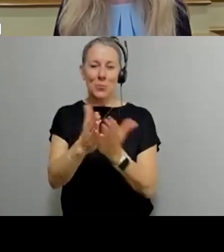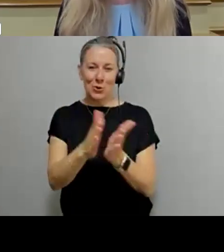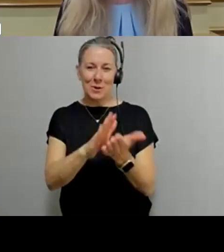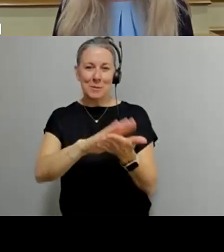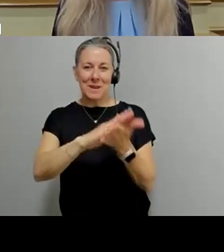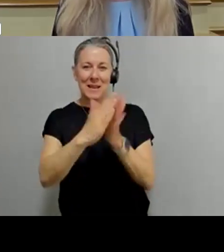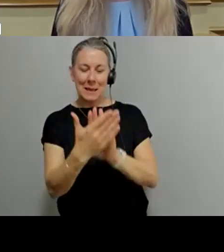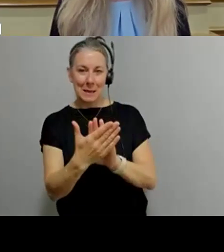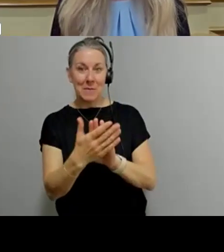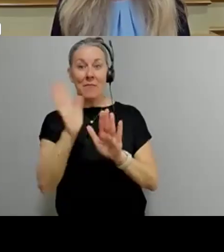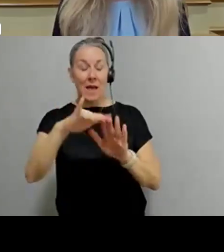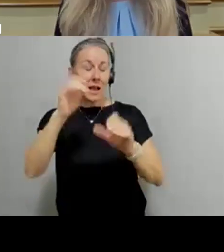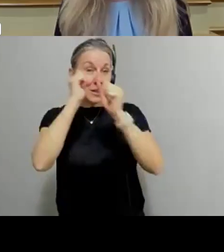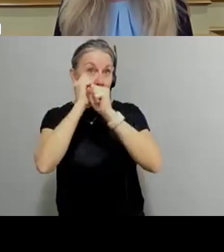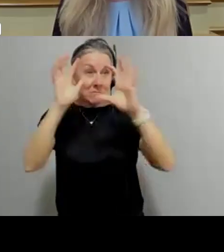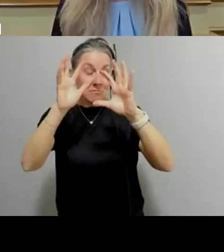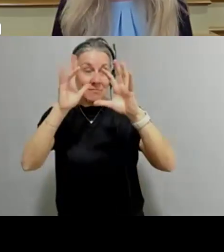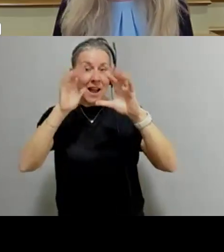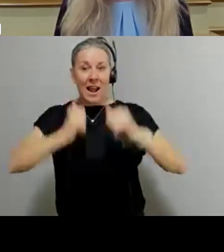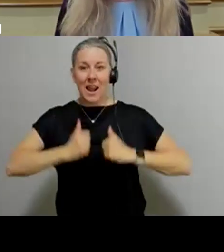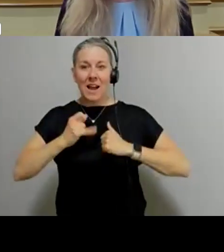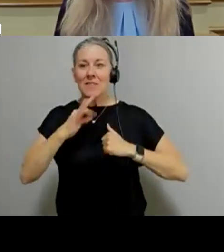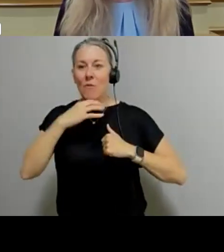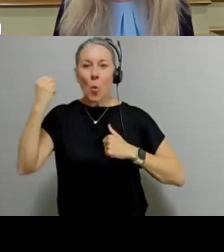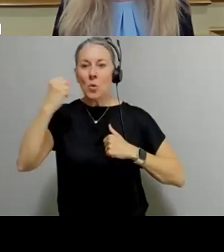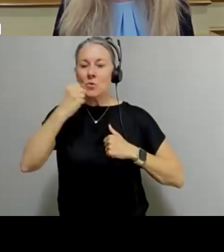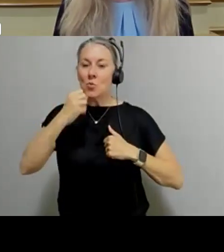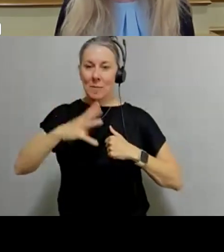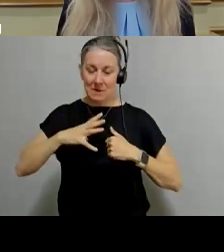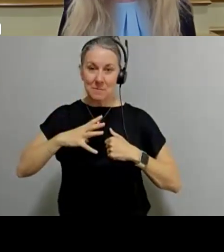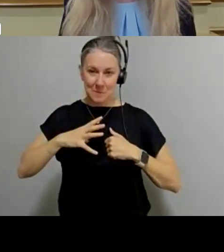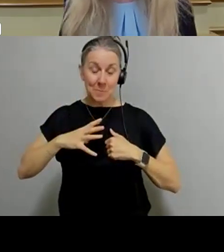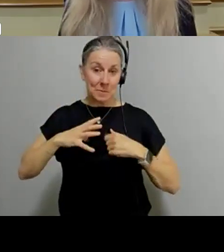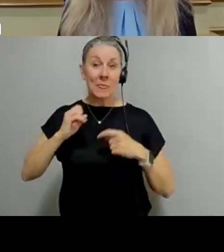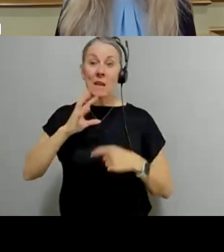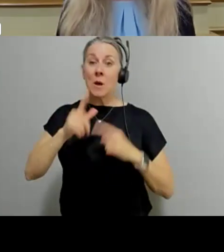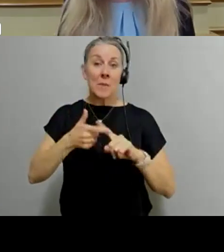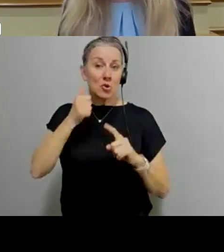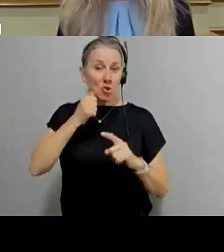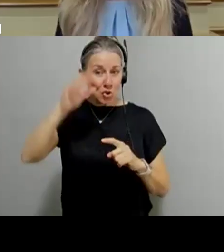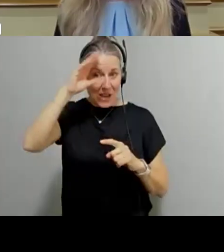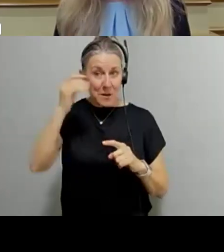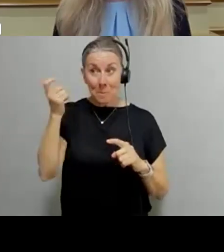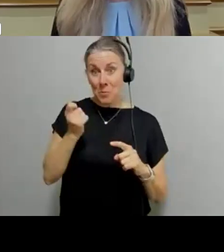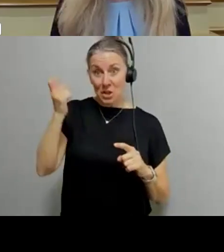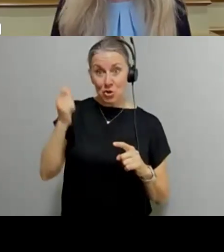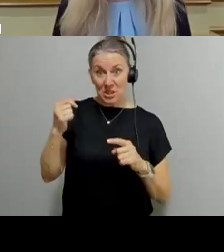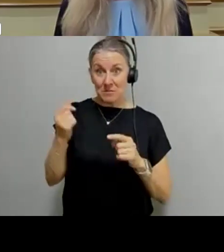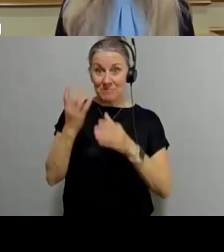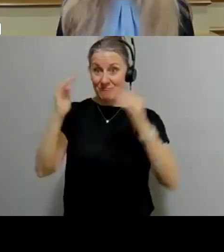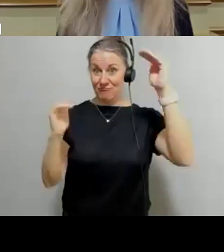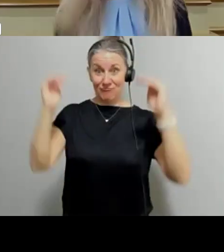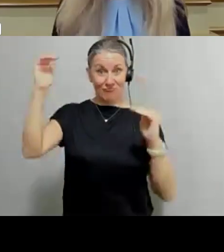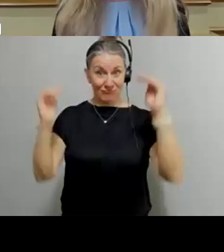Older Women. And it's ostensibly about the gender pension gap, but it really delves into a lot of different issues